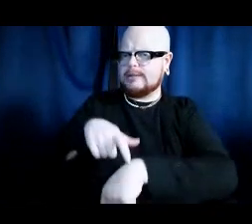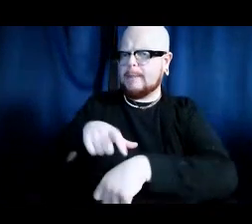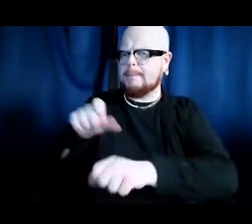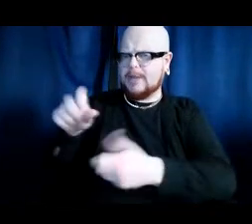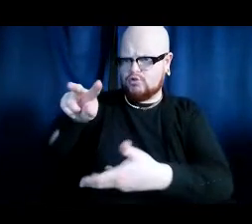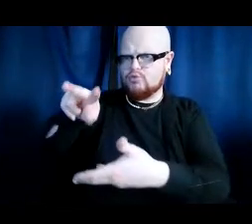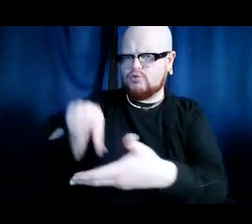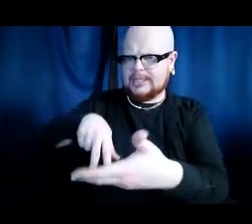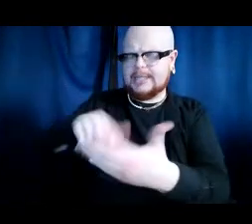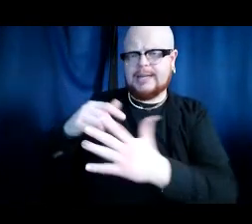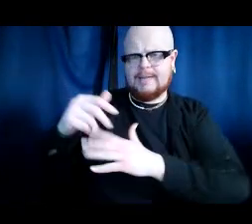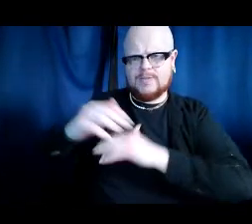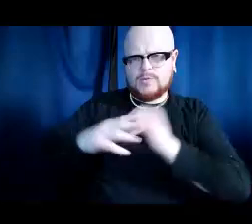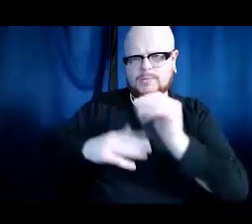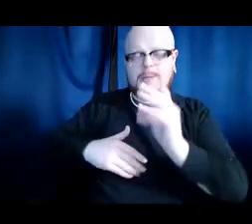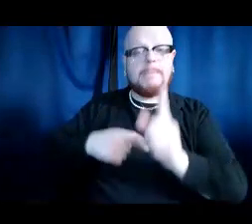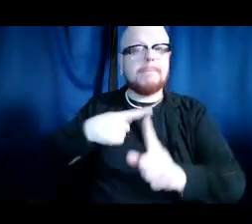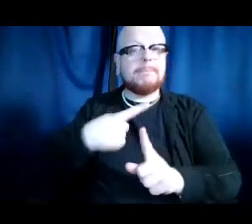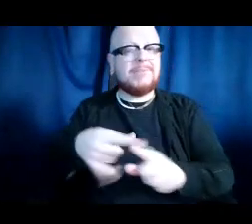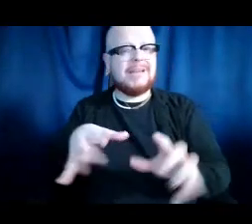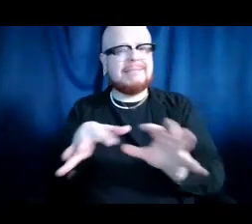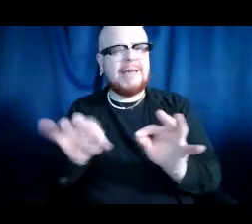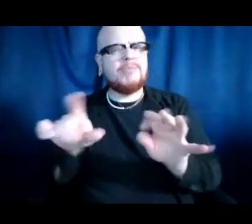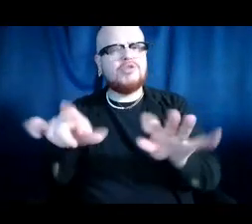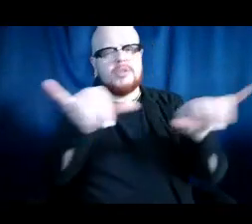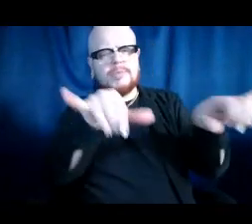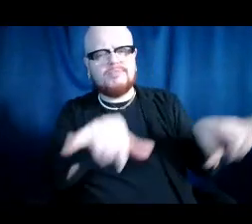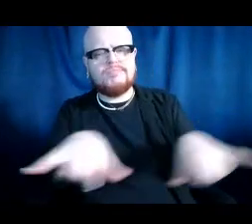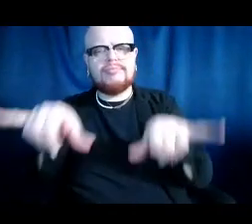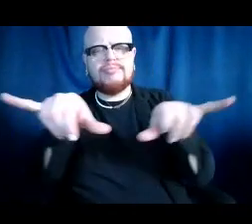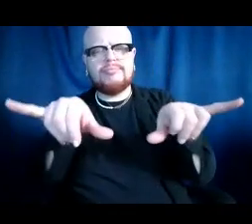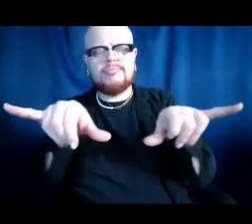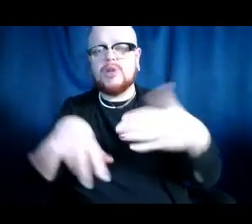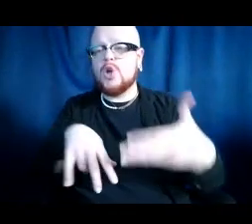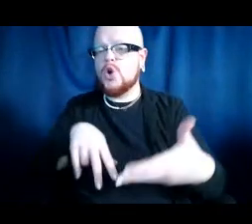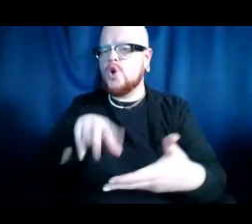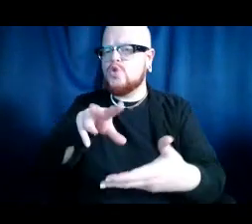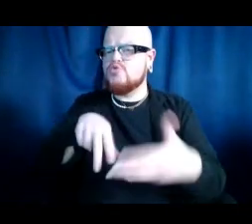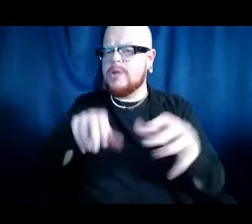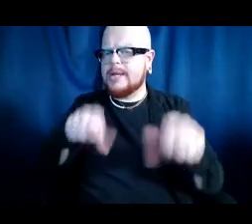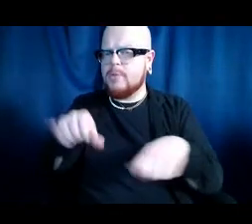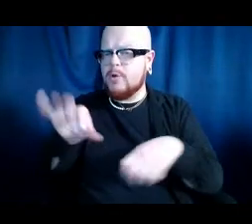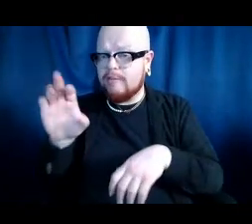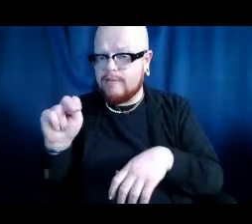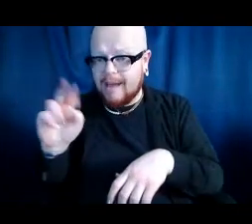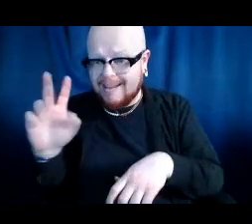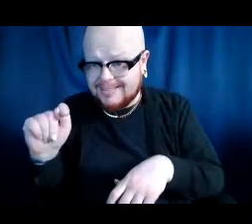a uniform style, readable fonts, and proper contrast.